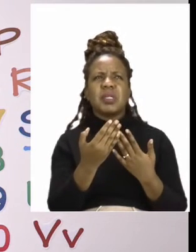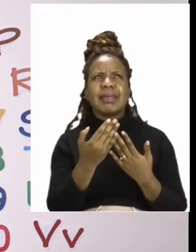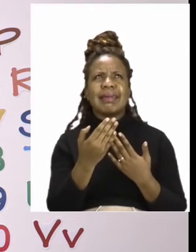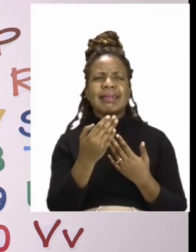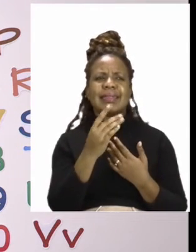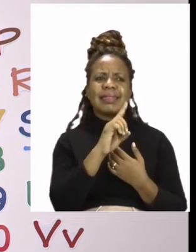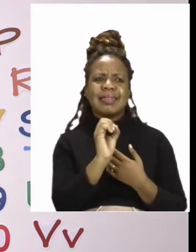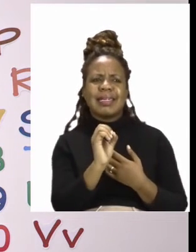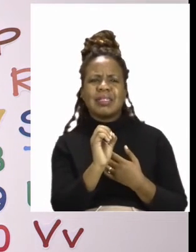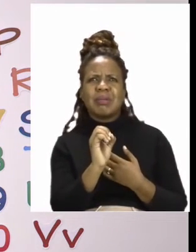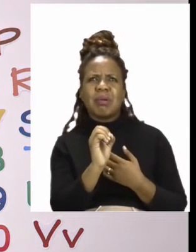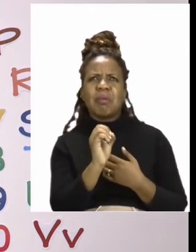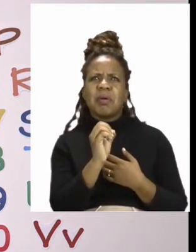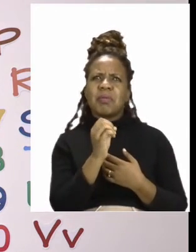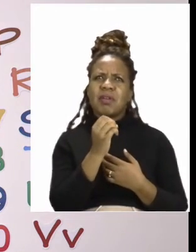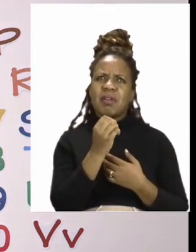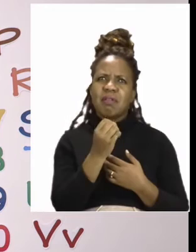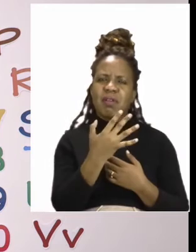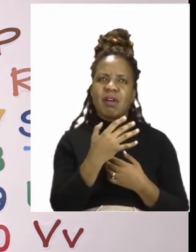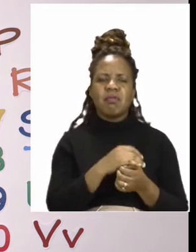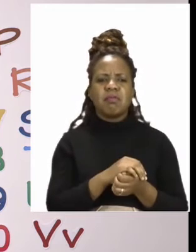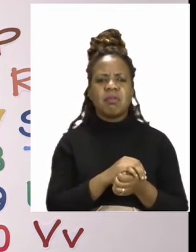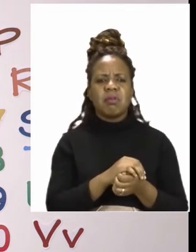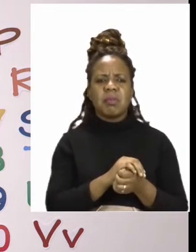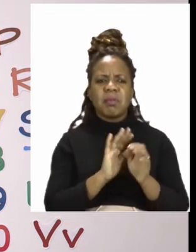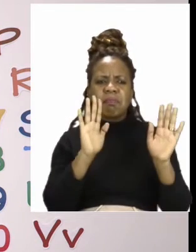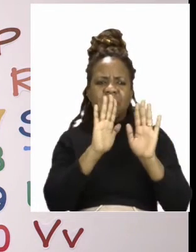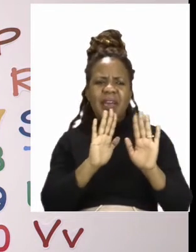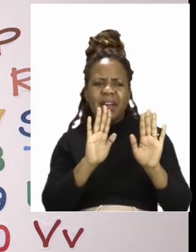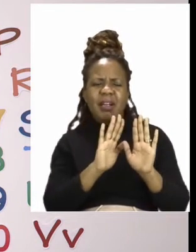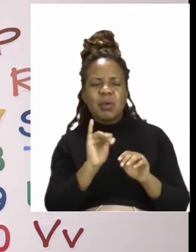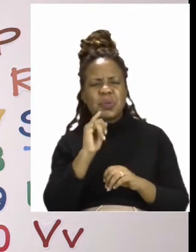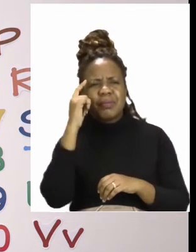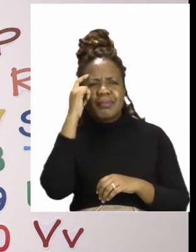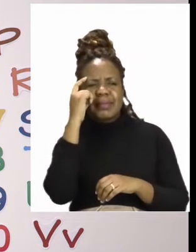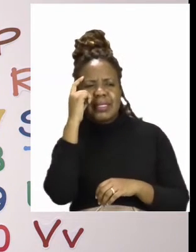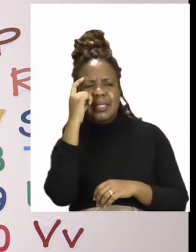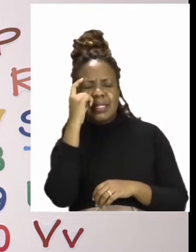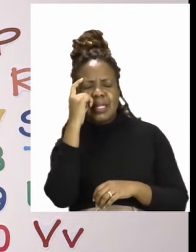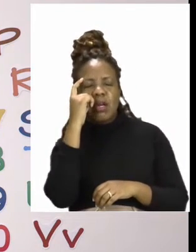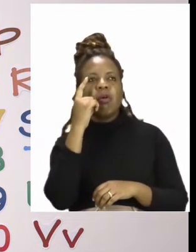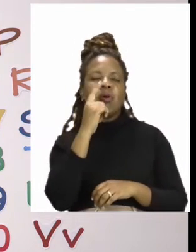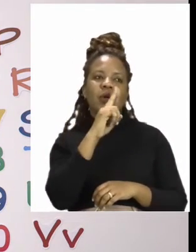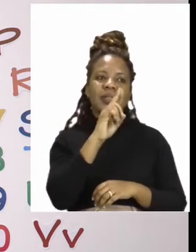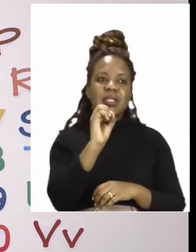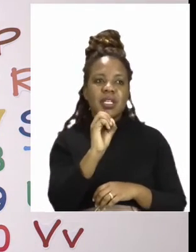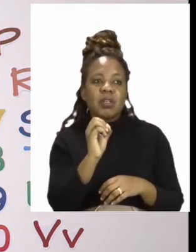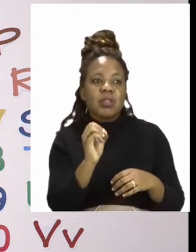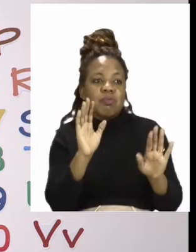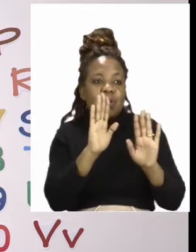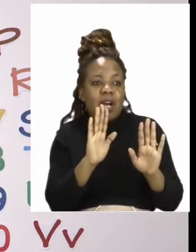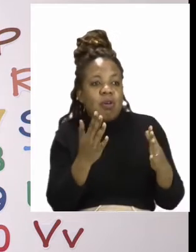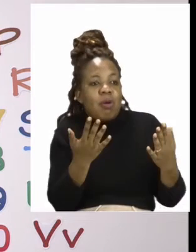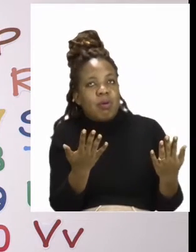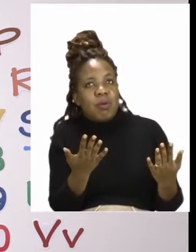5. I want you to please color the one you think, either 10 or 5. Remember, we are not counting,